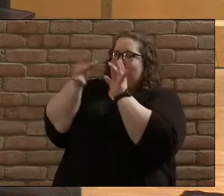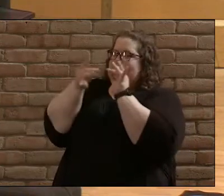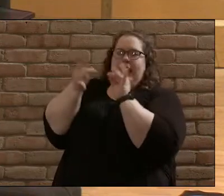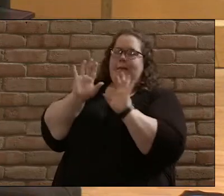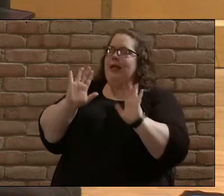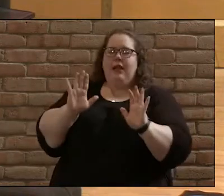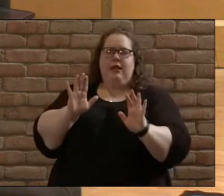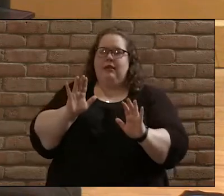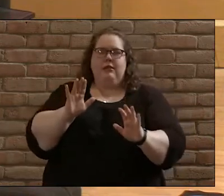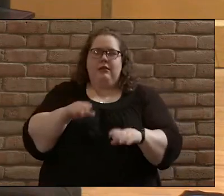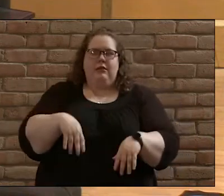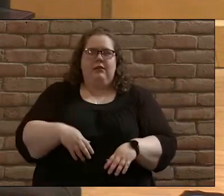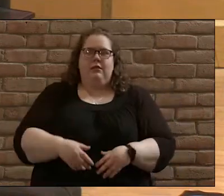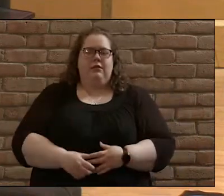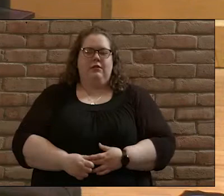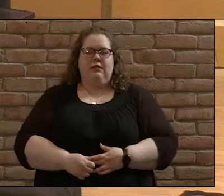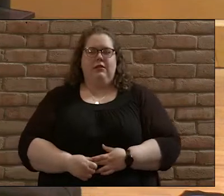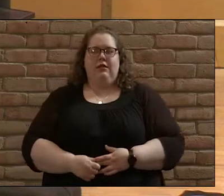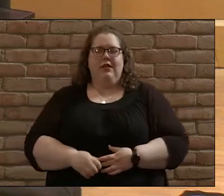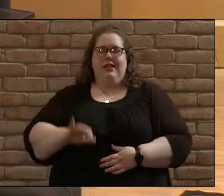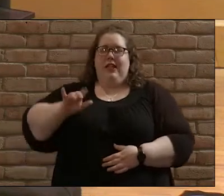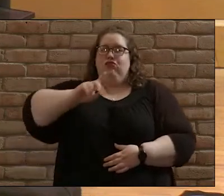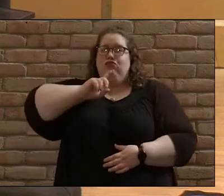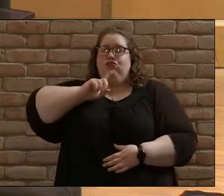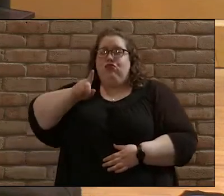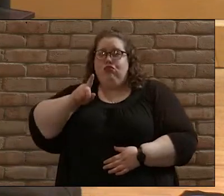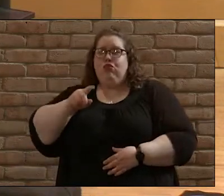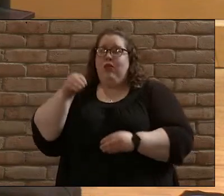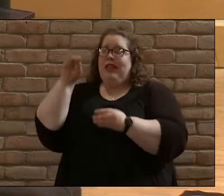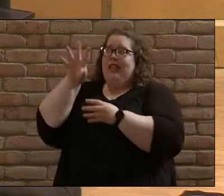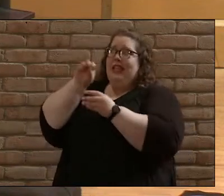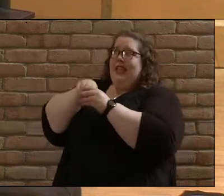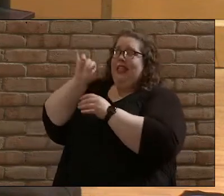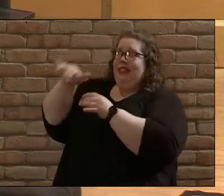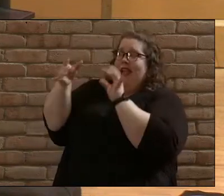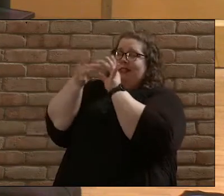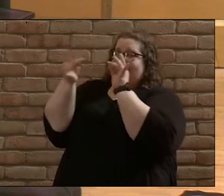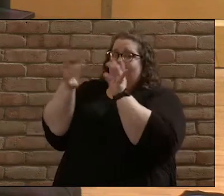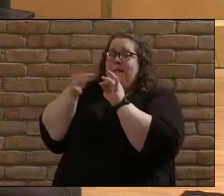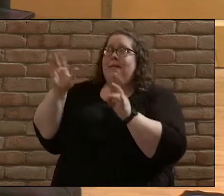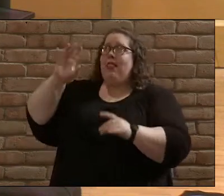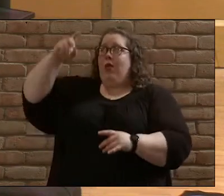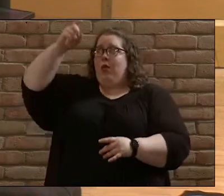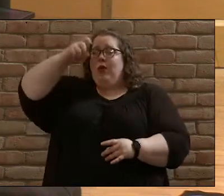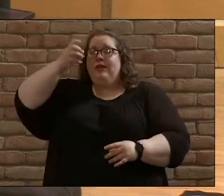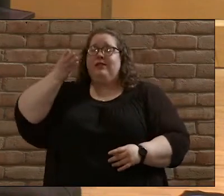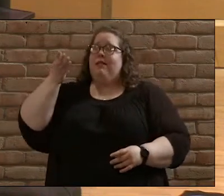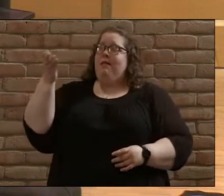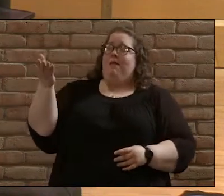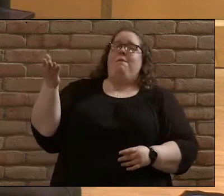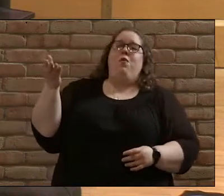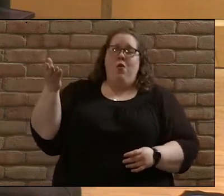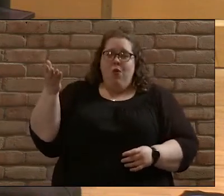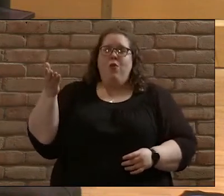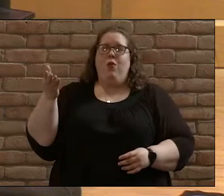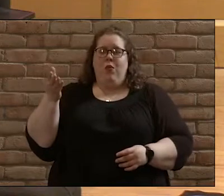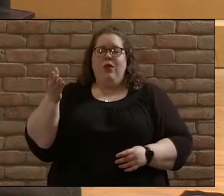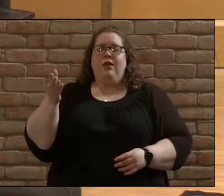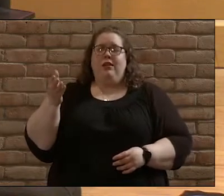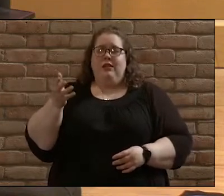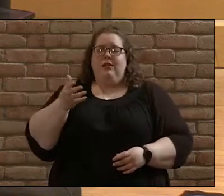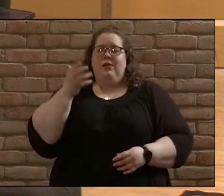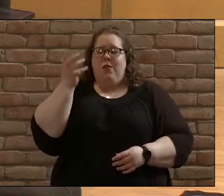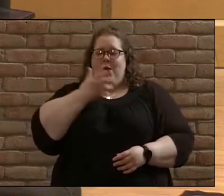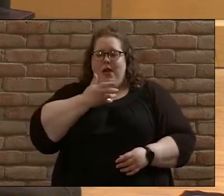means am I trying to underestimate the truth and the wisdom that we see in this refreshingly simple